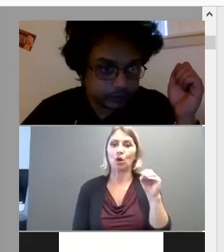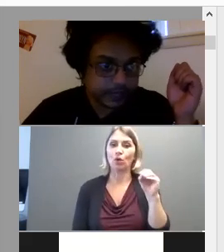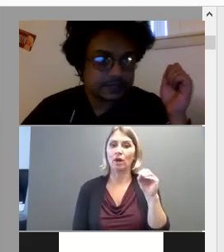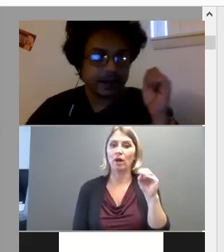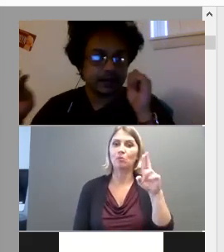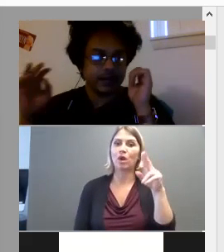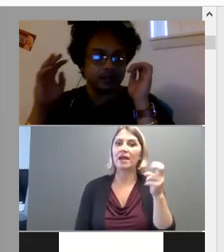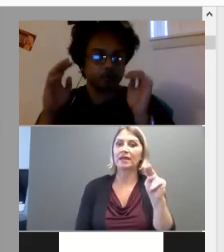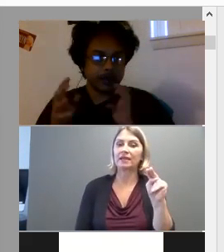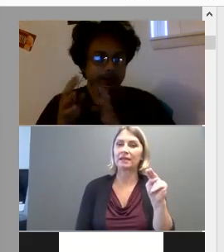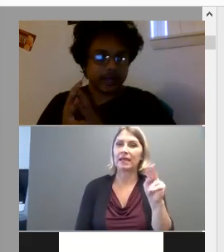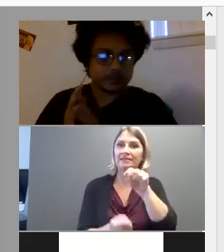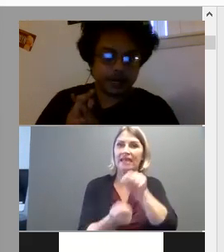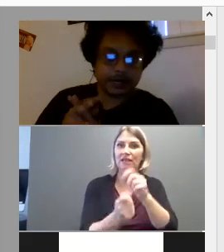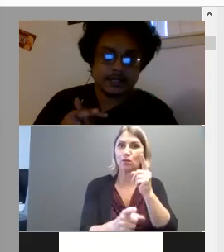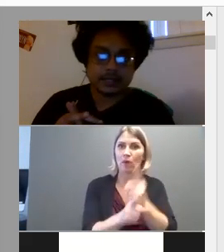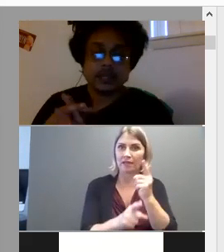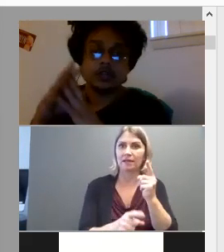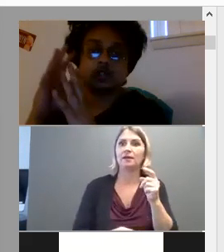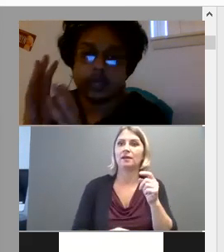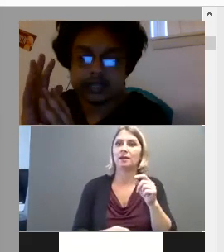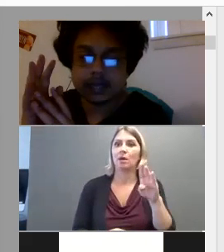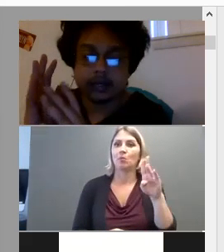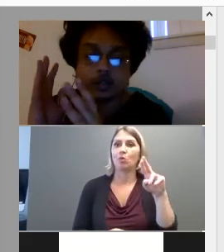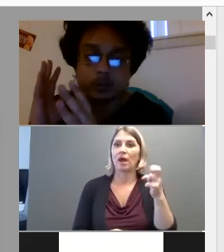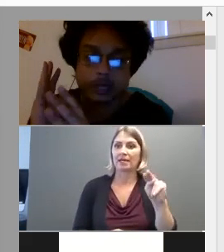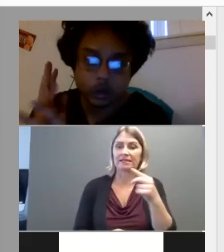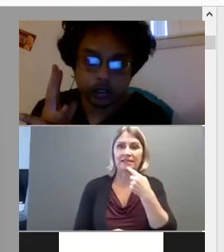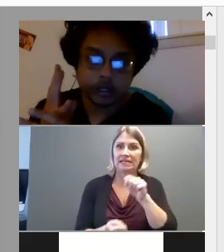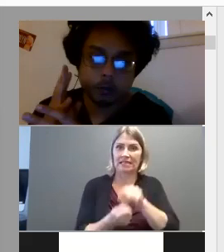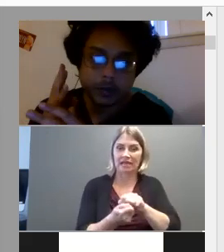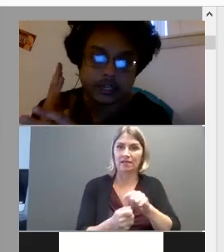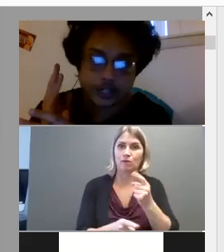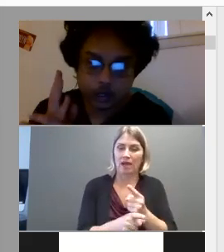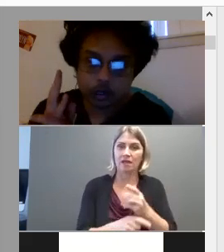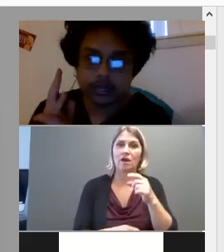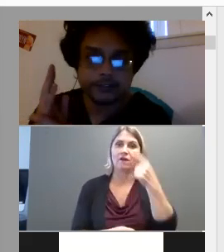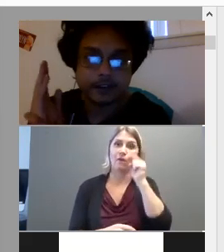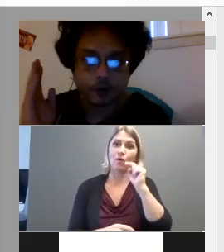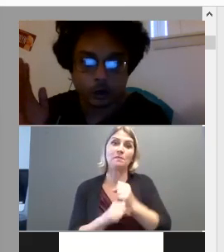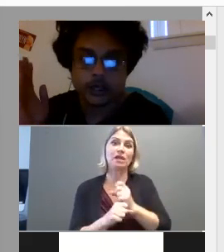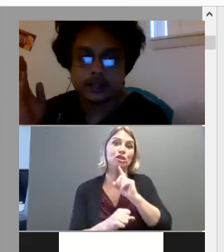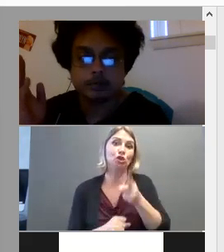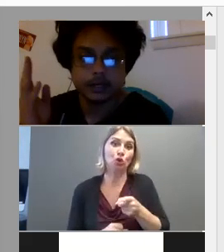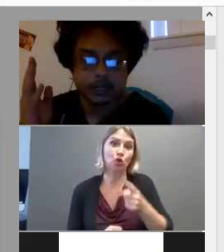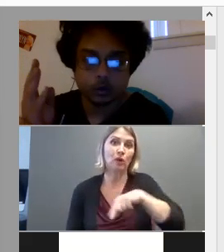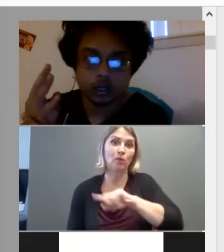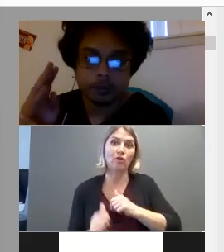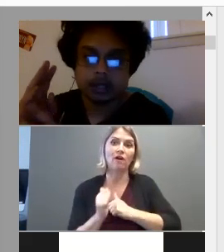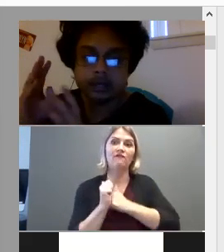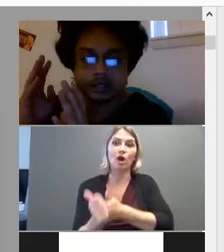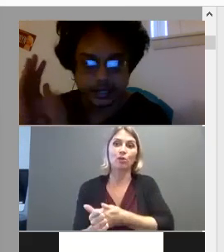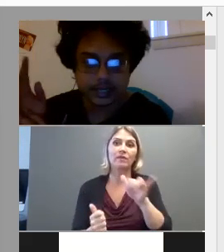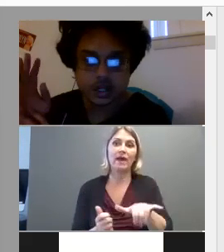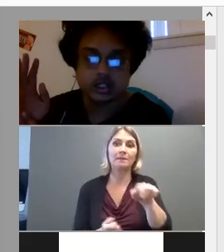Akins. So exactly right. So Brian, as Brian Nees says. So exactly. So in order to make sure that we are following this